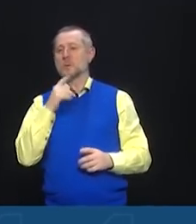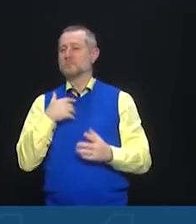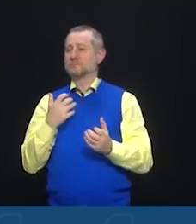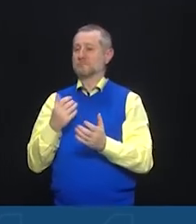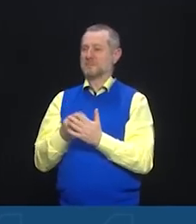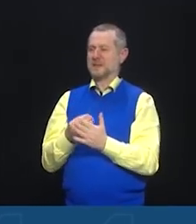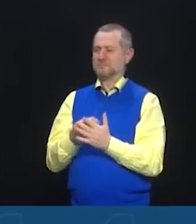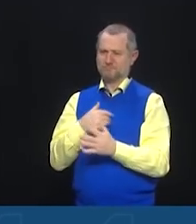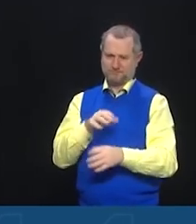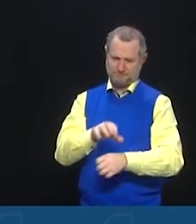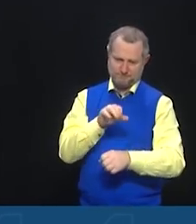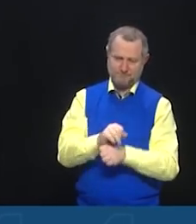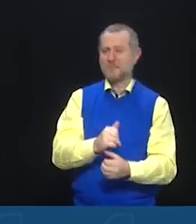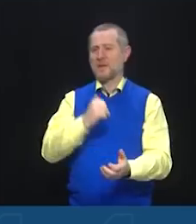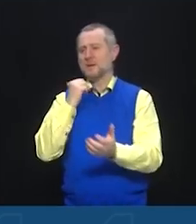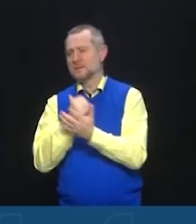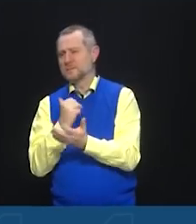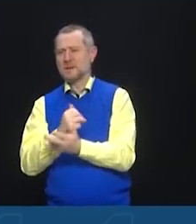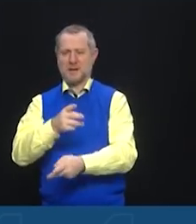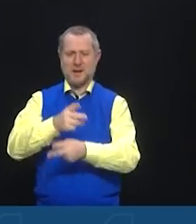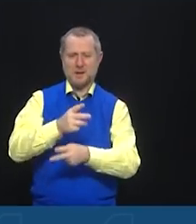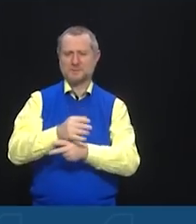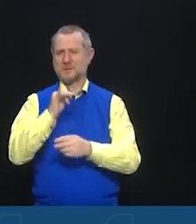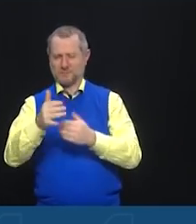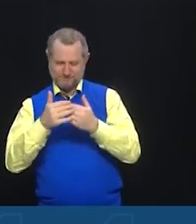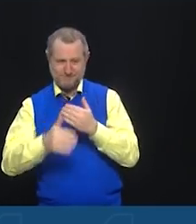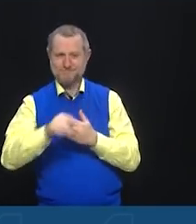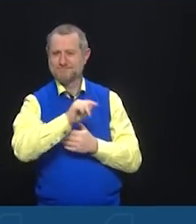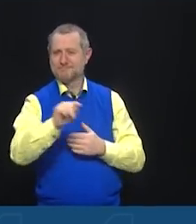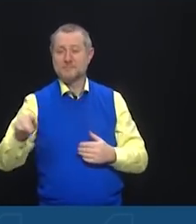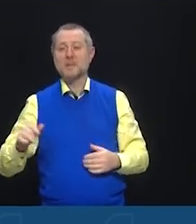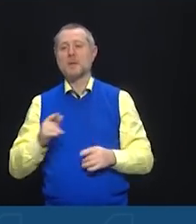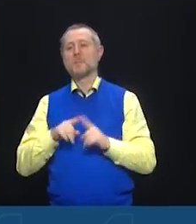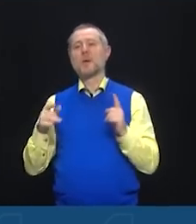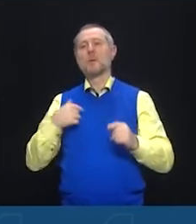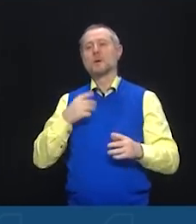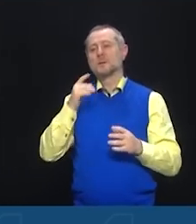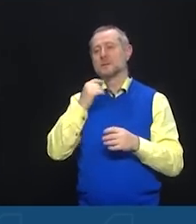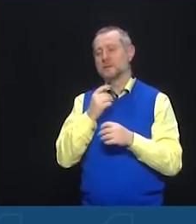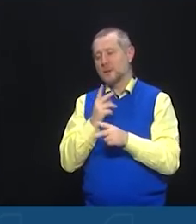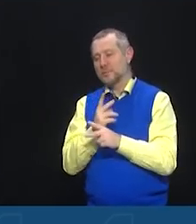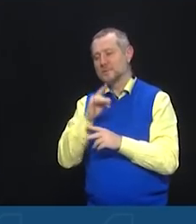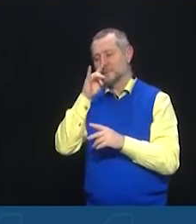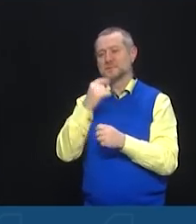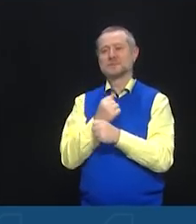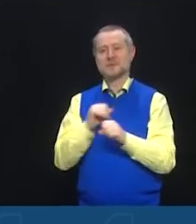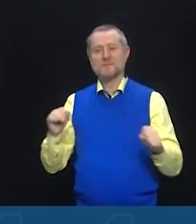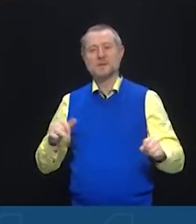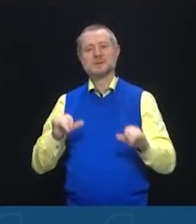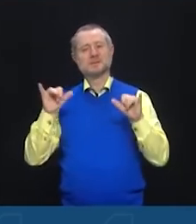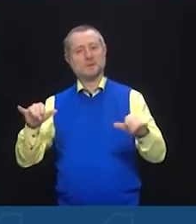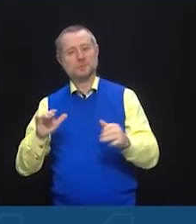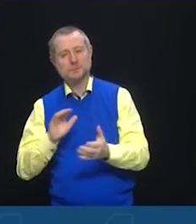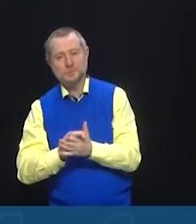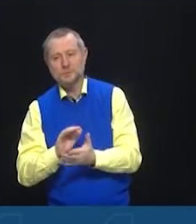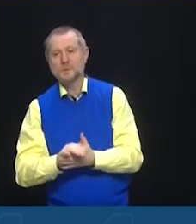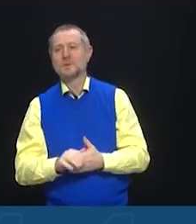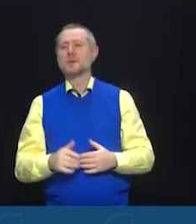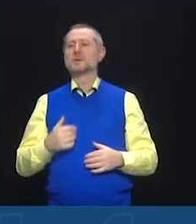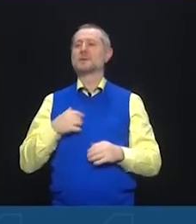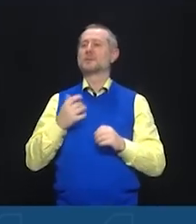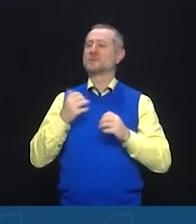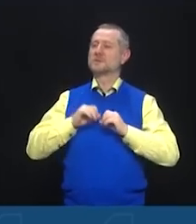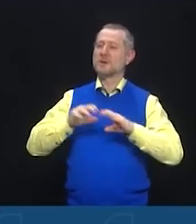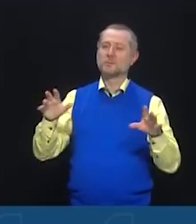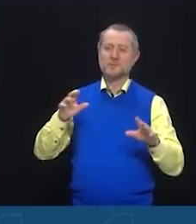help address that within each of the school systems. But keeping our kids safe and in schools meant we set out test kits.